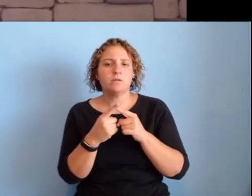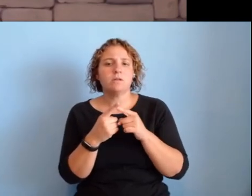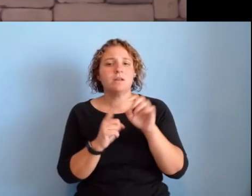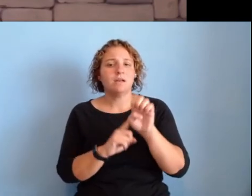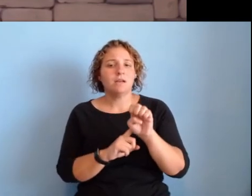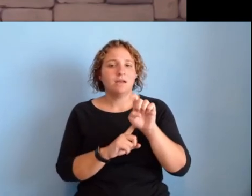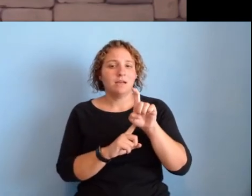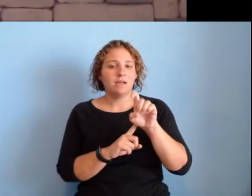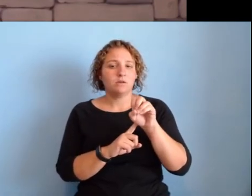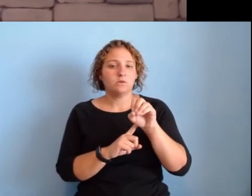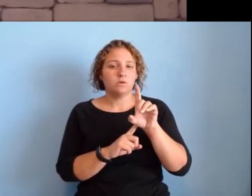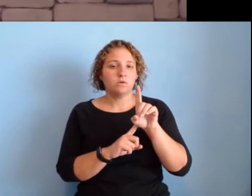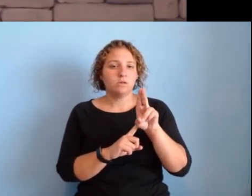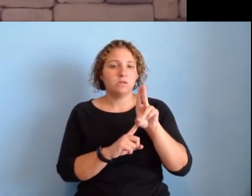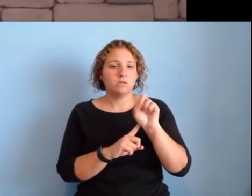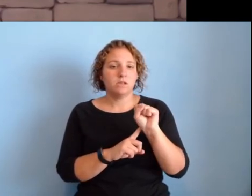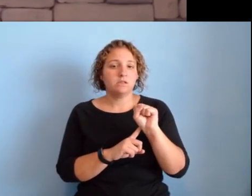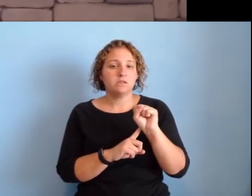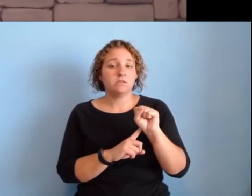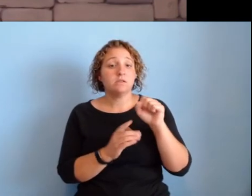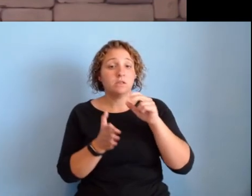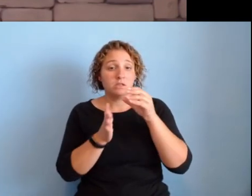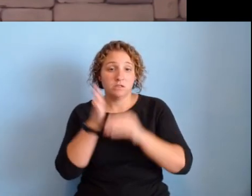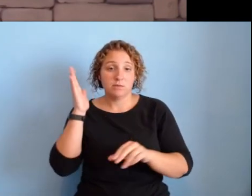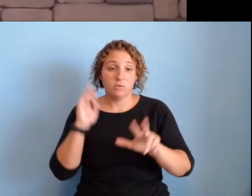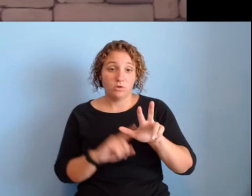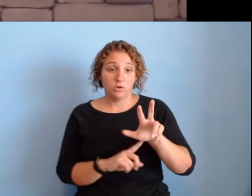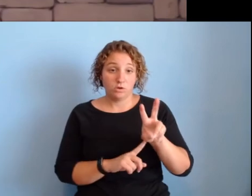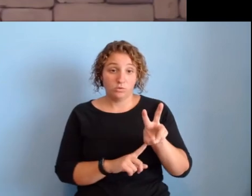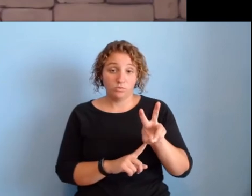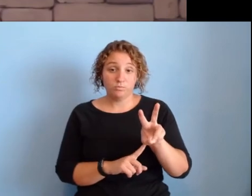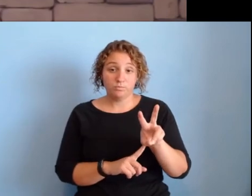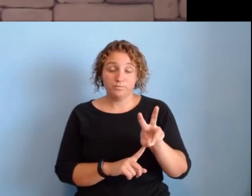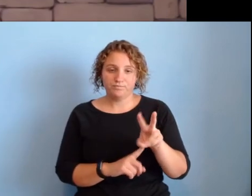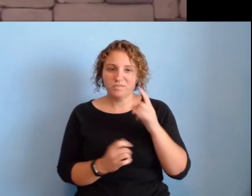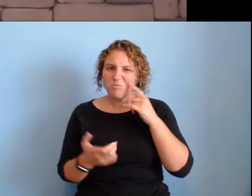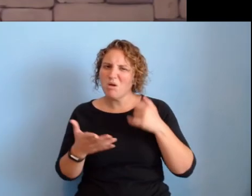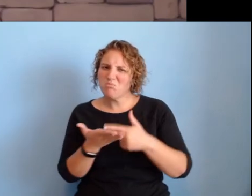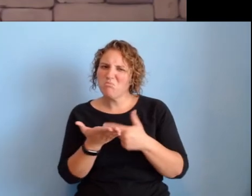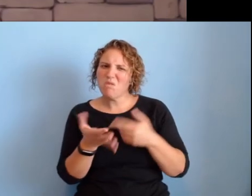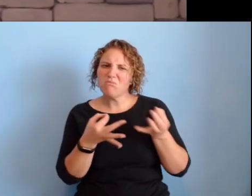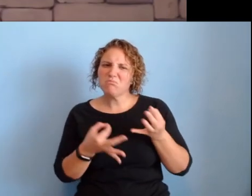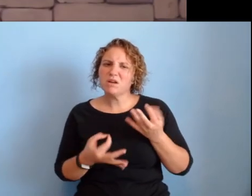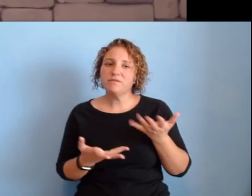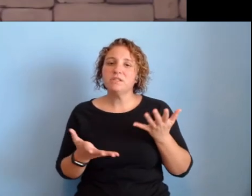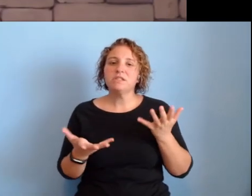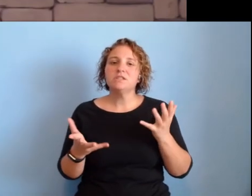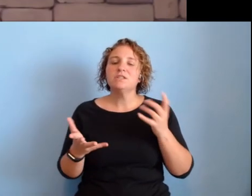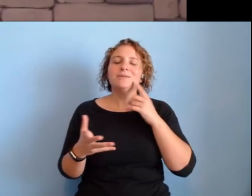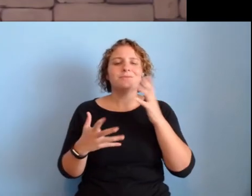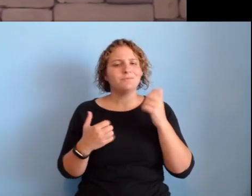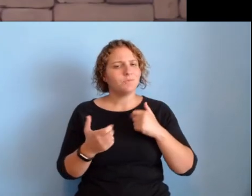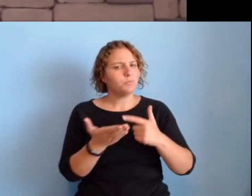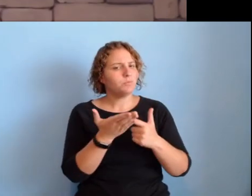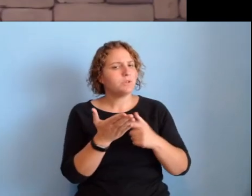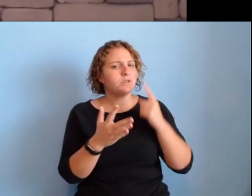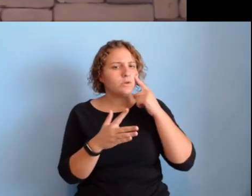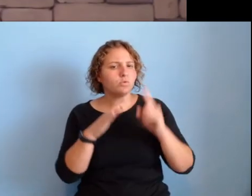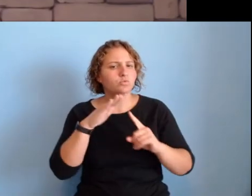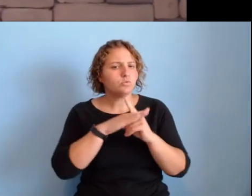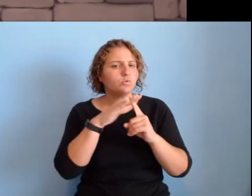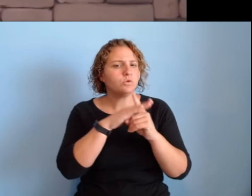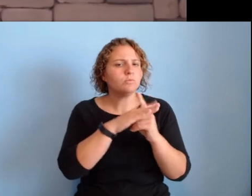We've been through this before. Yes, we have, but people are joining us, so just be nice and got to go through it and make sure we know that, hey, this thing is mentioned throughout Old and